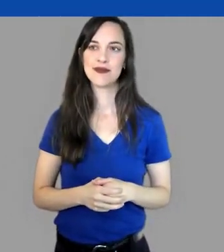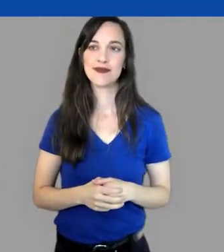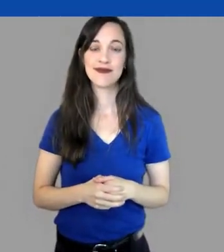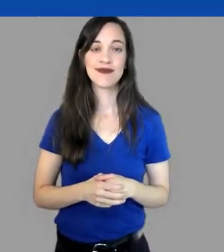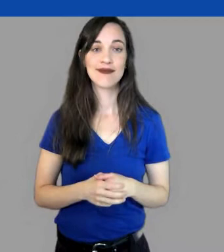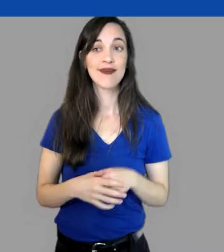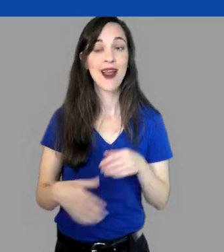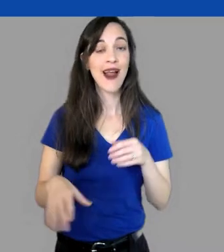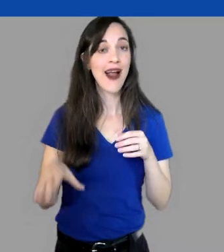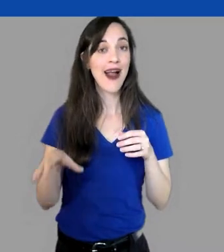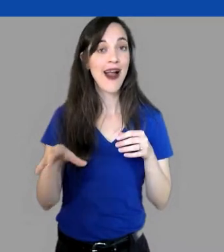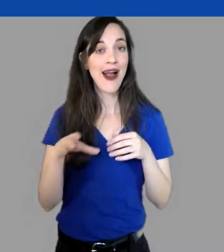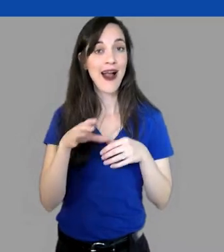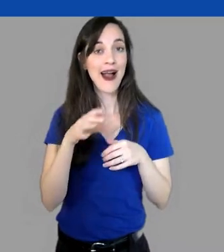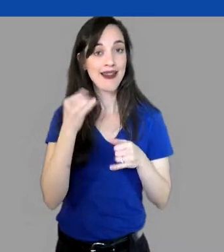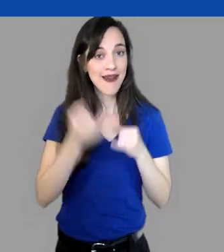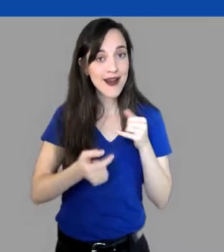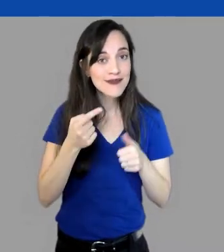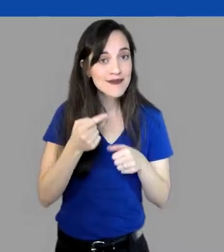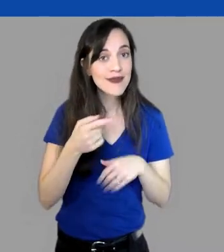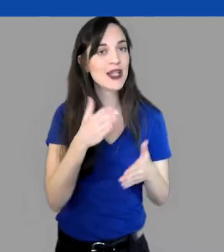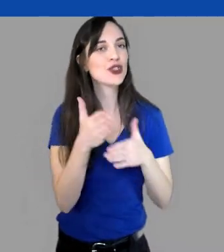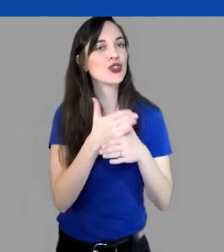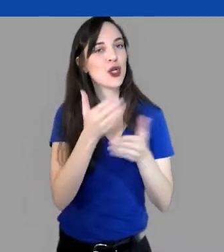And shared resources